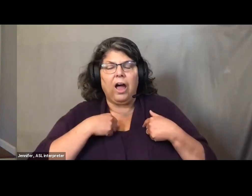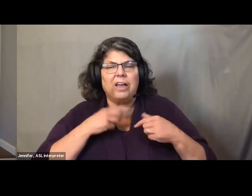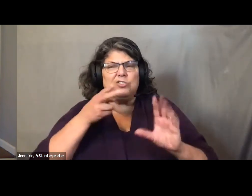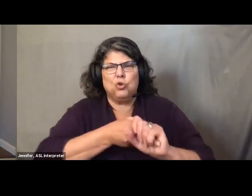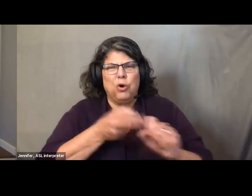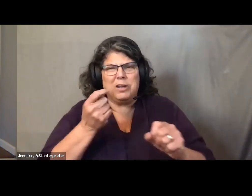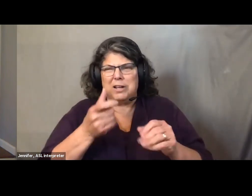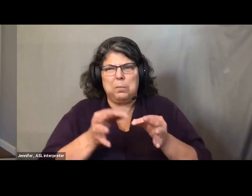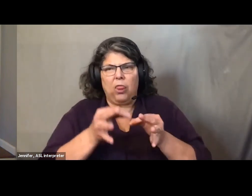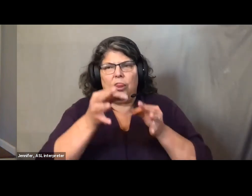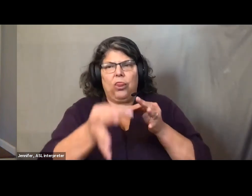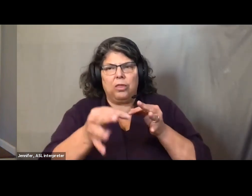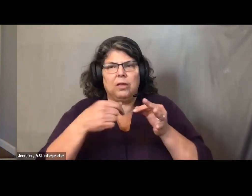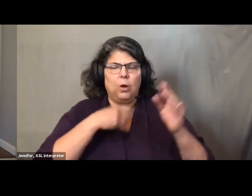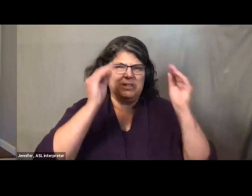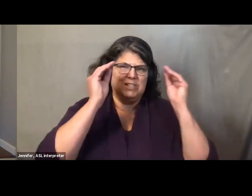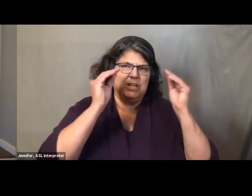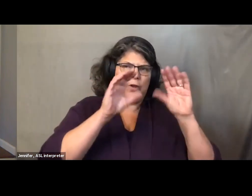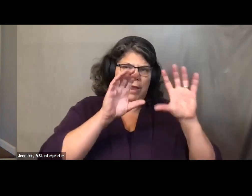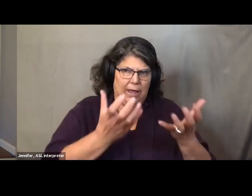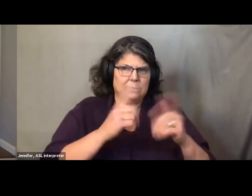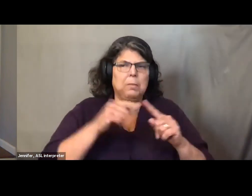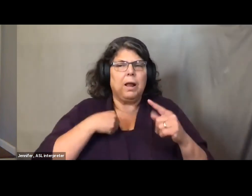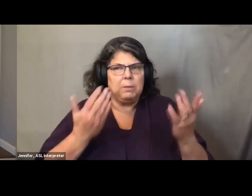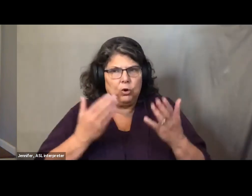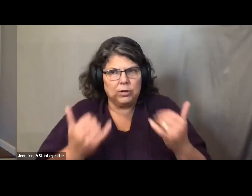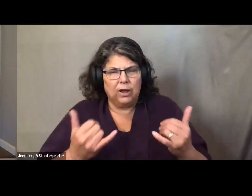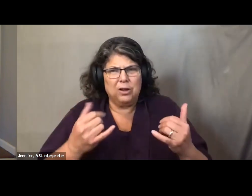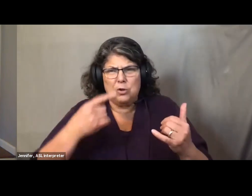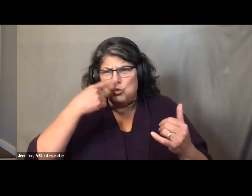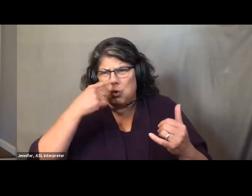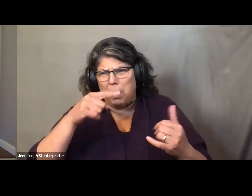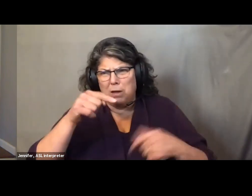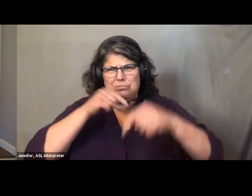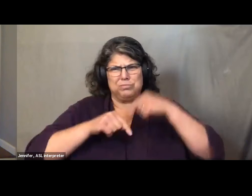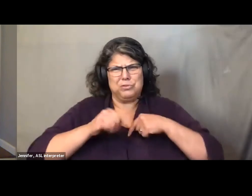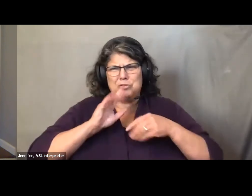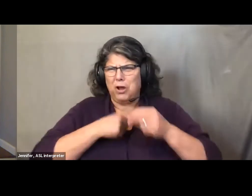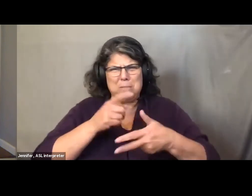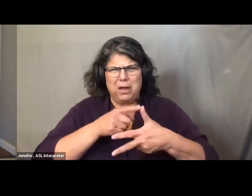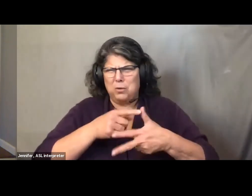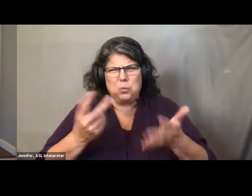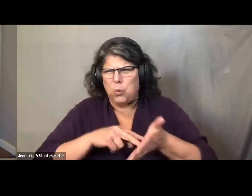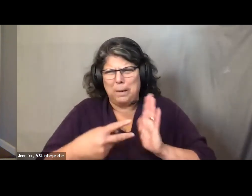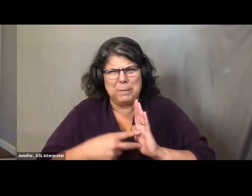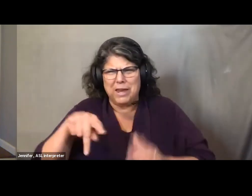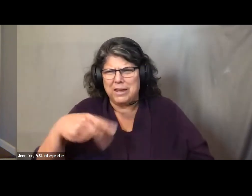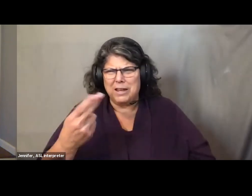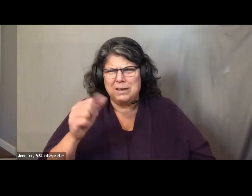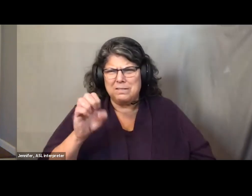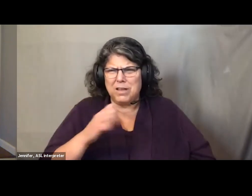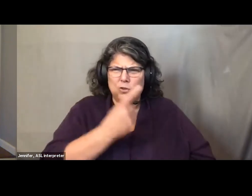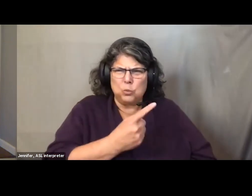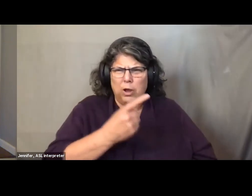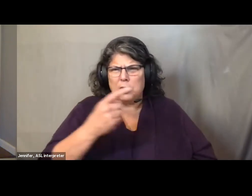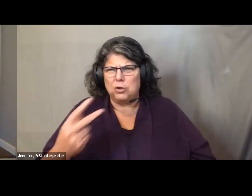later. I was teaching class here. But anyway, could we go back over phase 1 and phase 2 just to clarify, since I